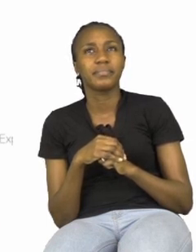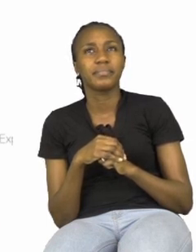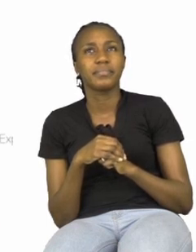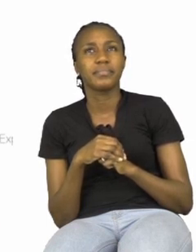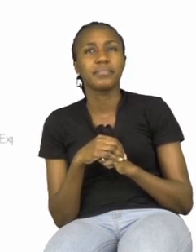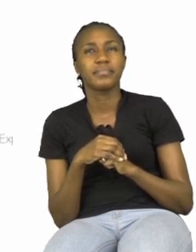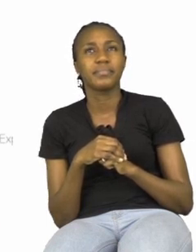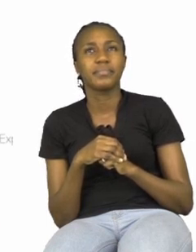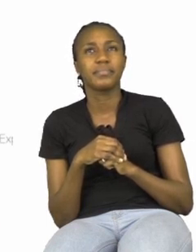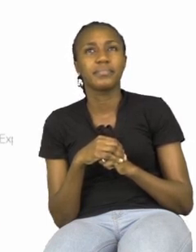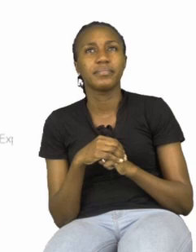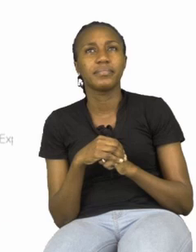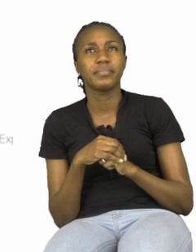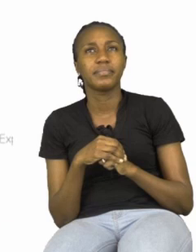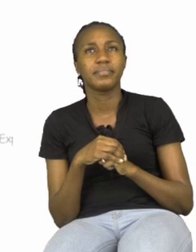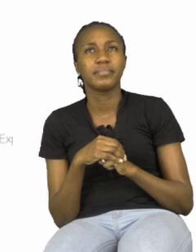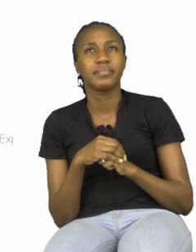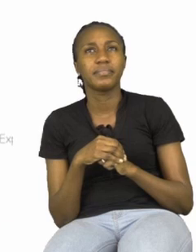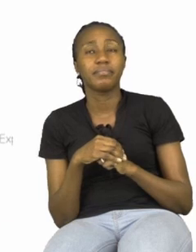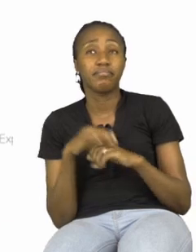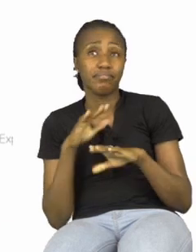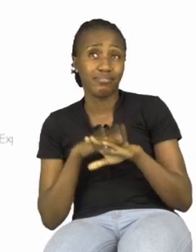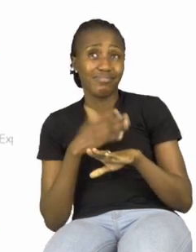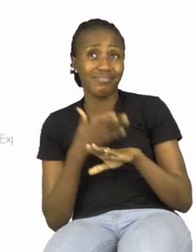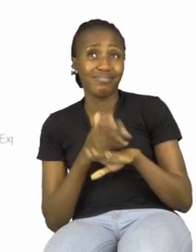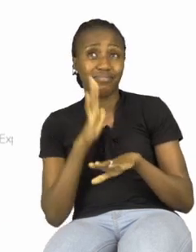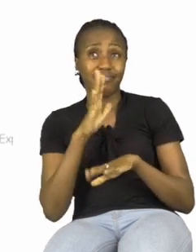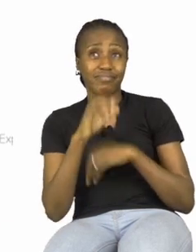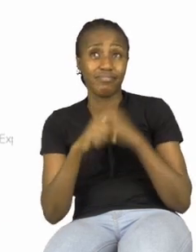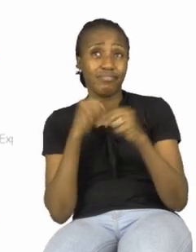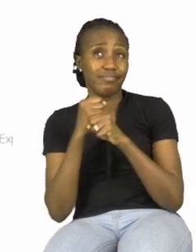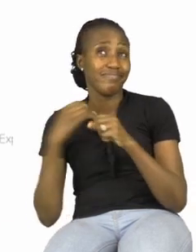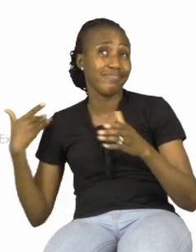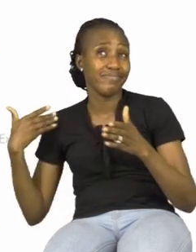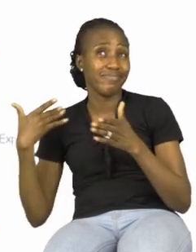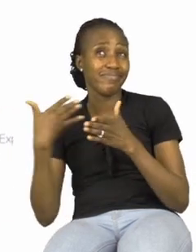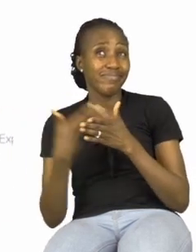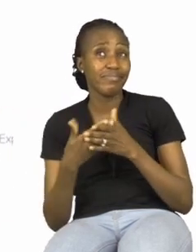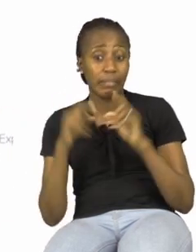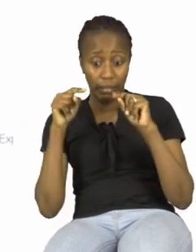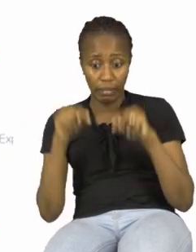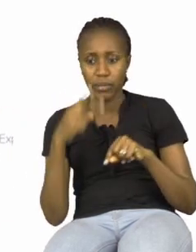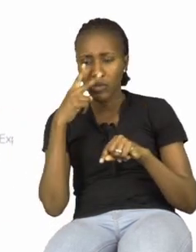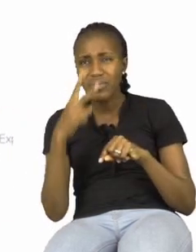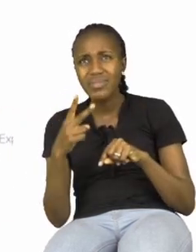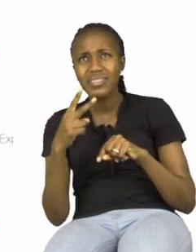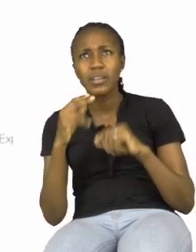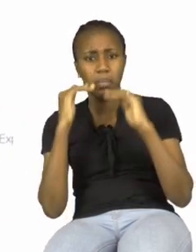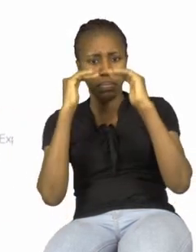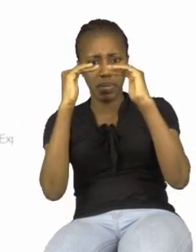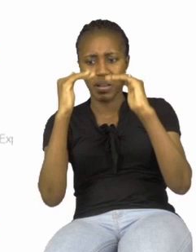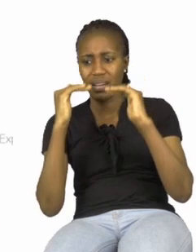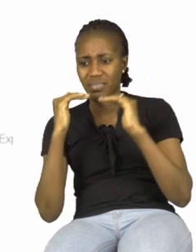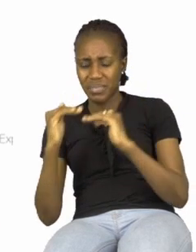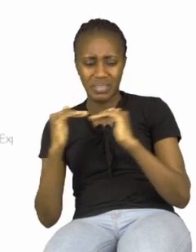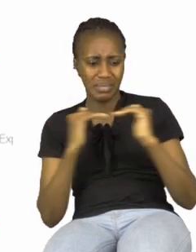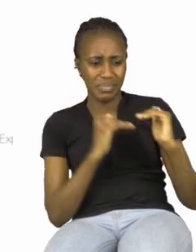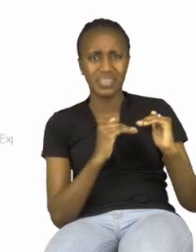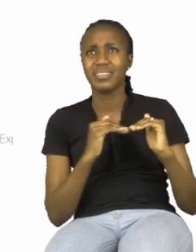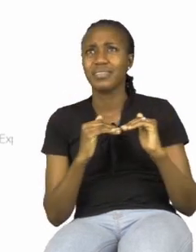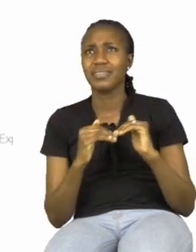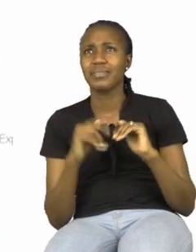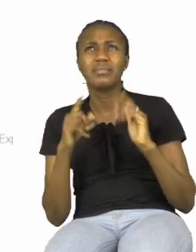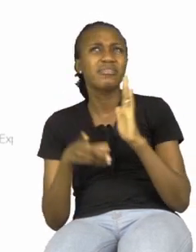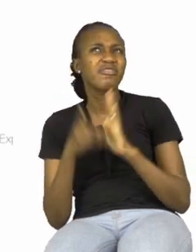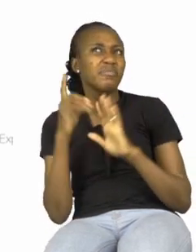from this, like, let's say 5 years ago, and looking at the structures now. Would you say what kind of development has there